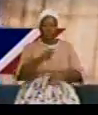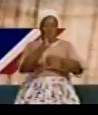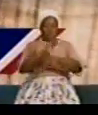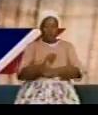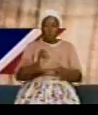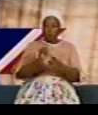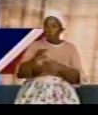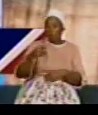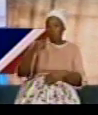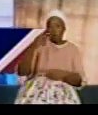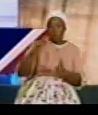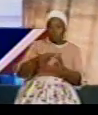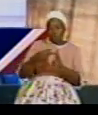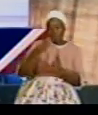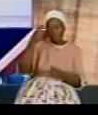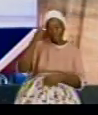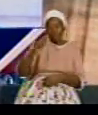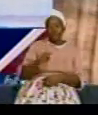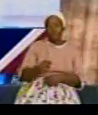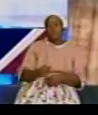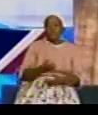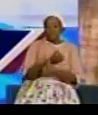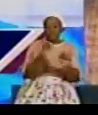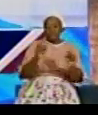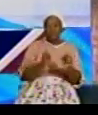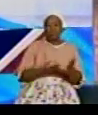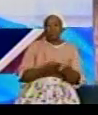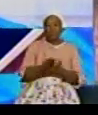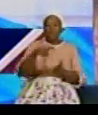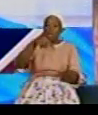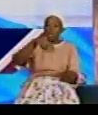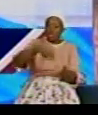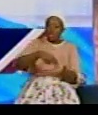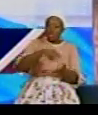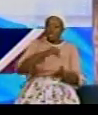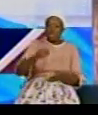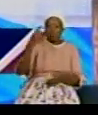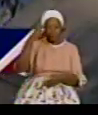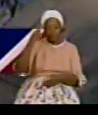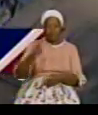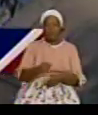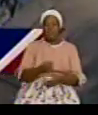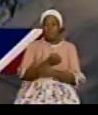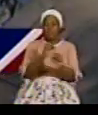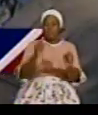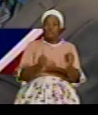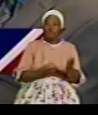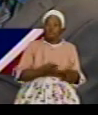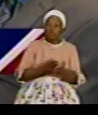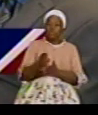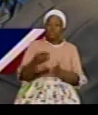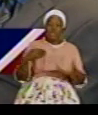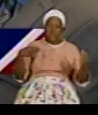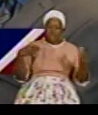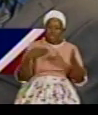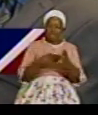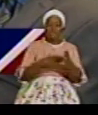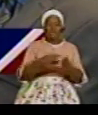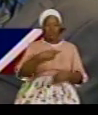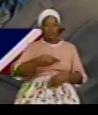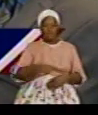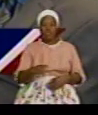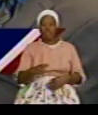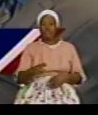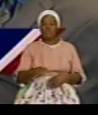for redemptive truth. Standing for redemptive truth against